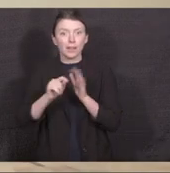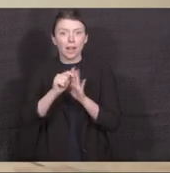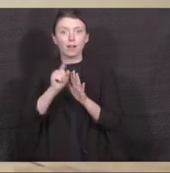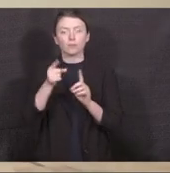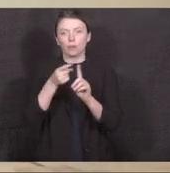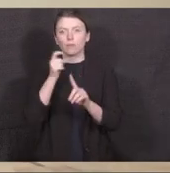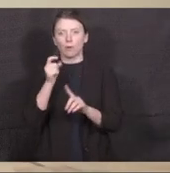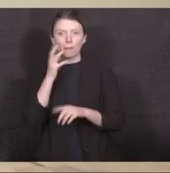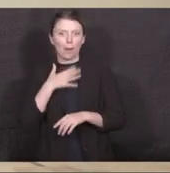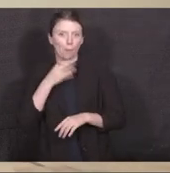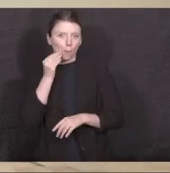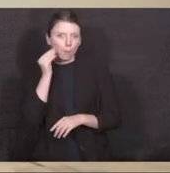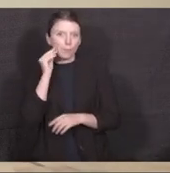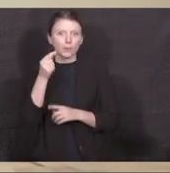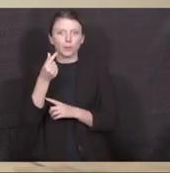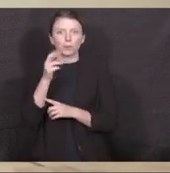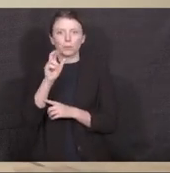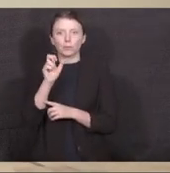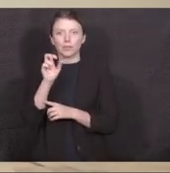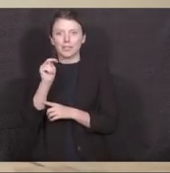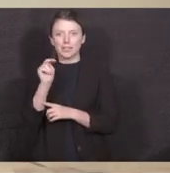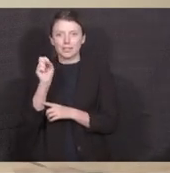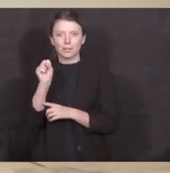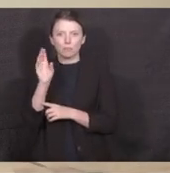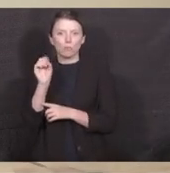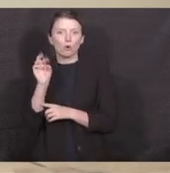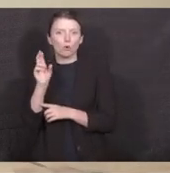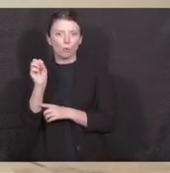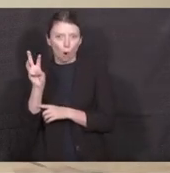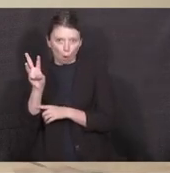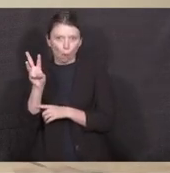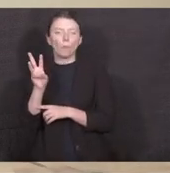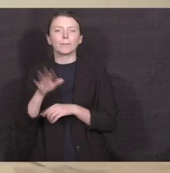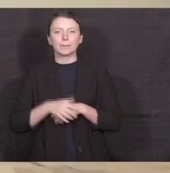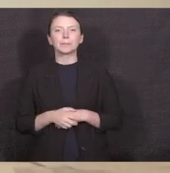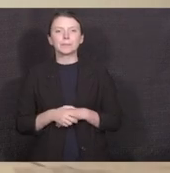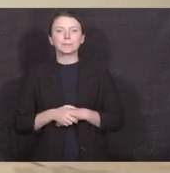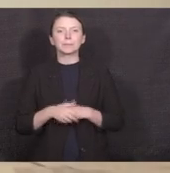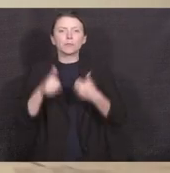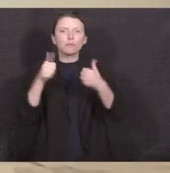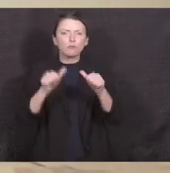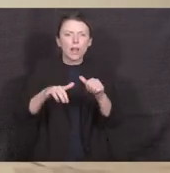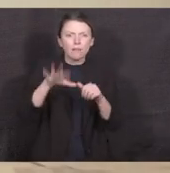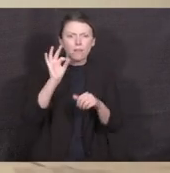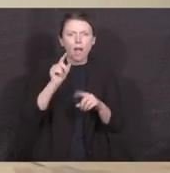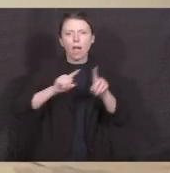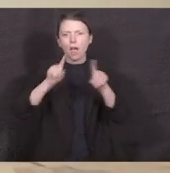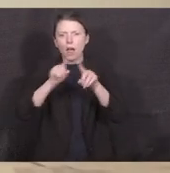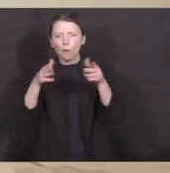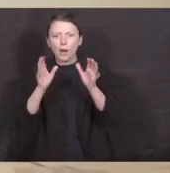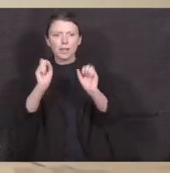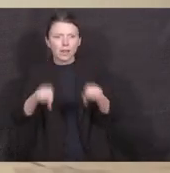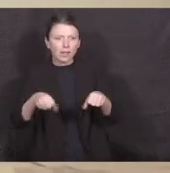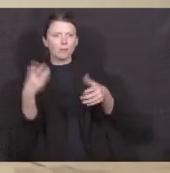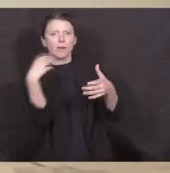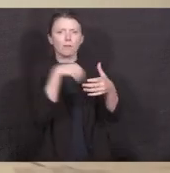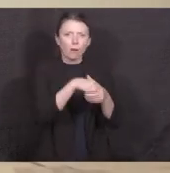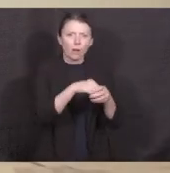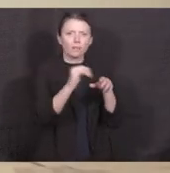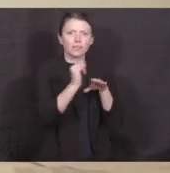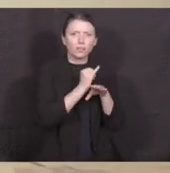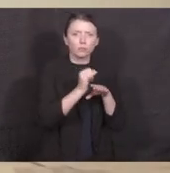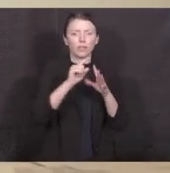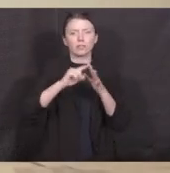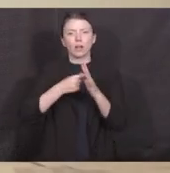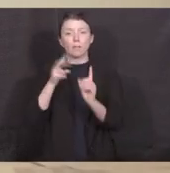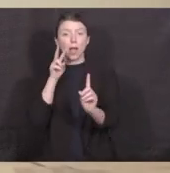from, Greensboro. And I was trying to find ways to get into the industry. I started with applying for just